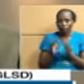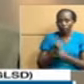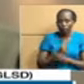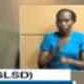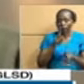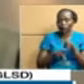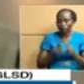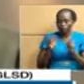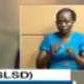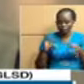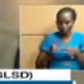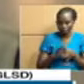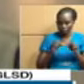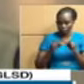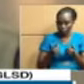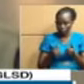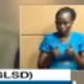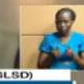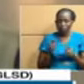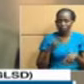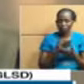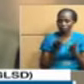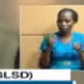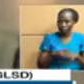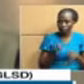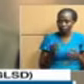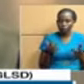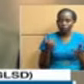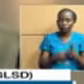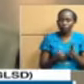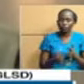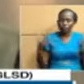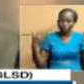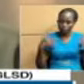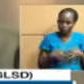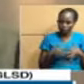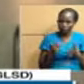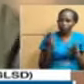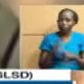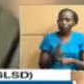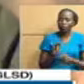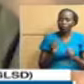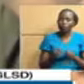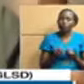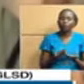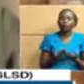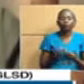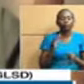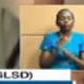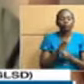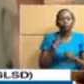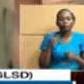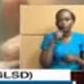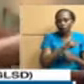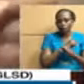can cope up in case of any shocks. And to me, that's a bare minimum. Social protection makes a lot of business